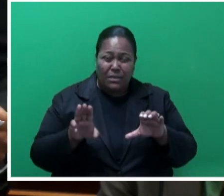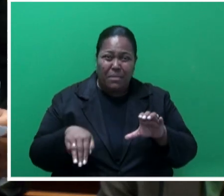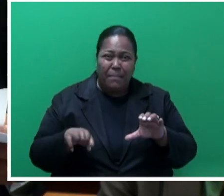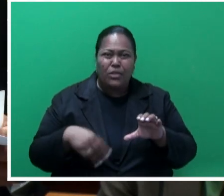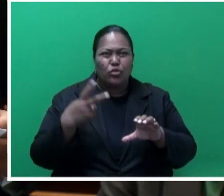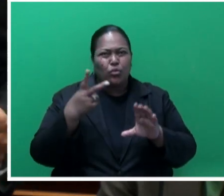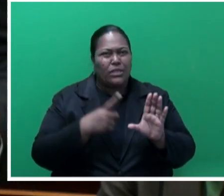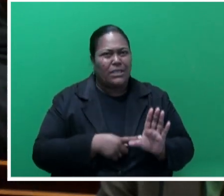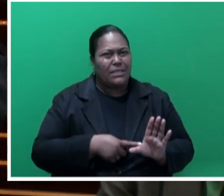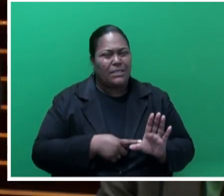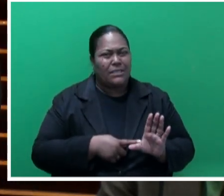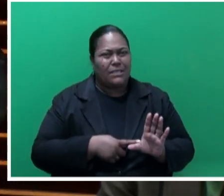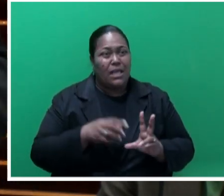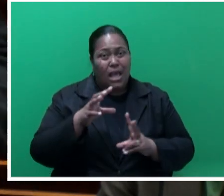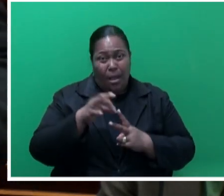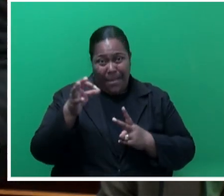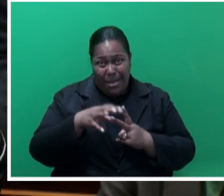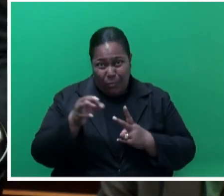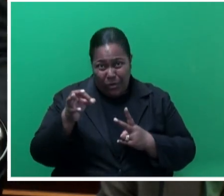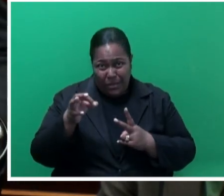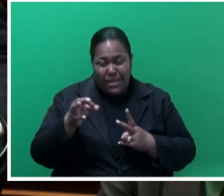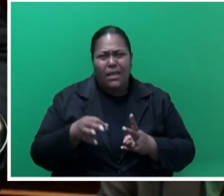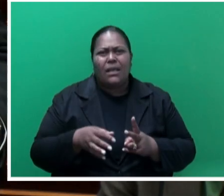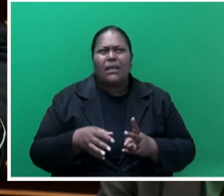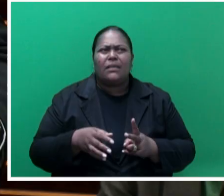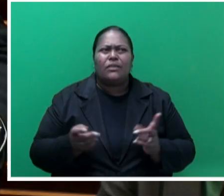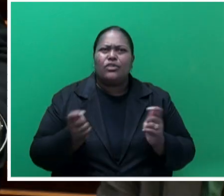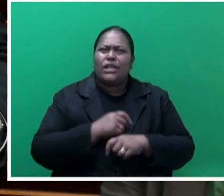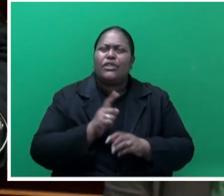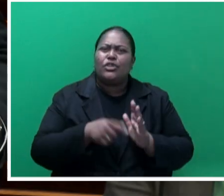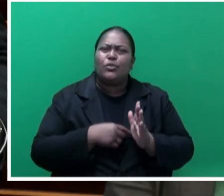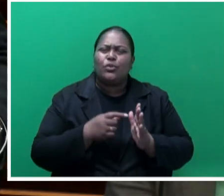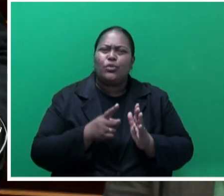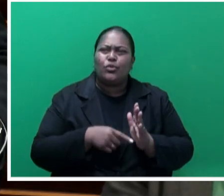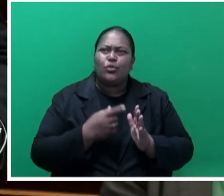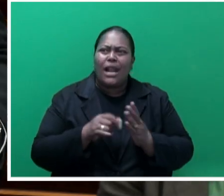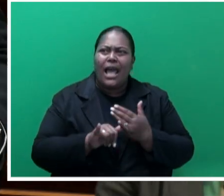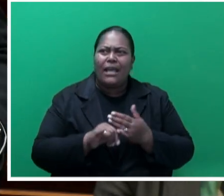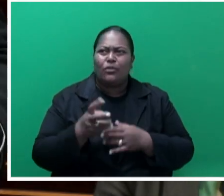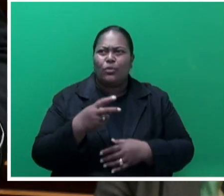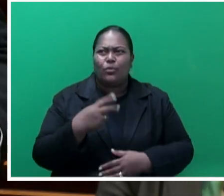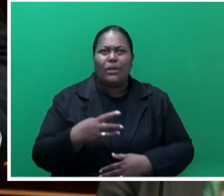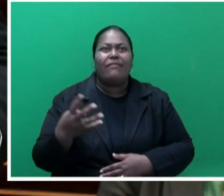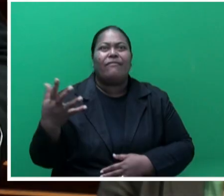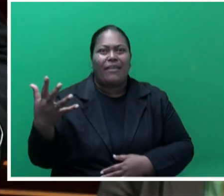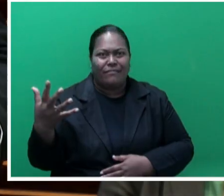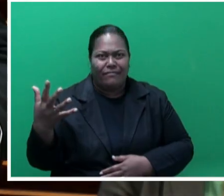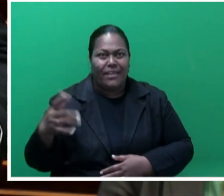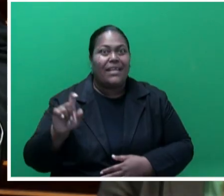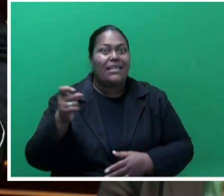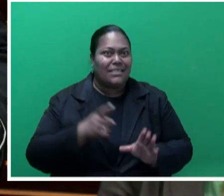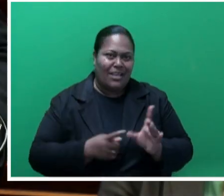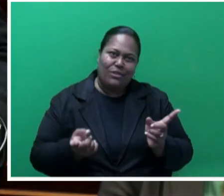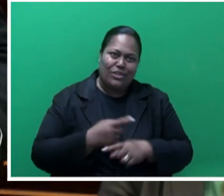current appointments will lapse on the 31st of July 2025. The criteria for